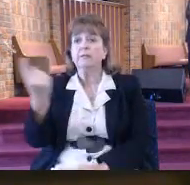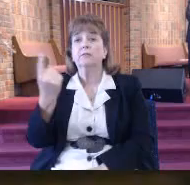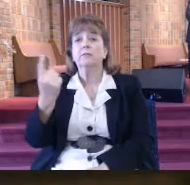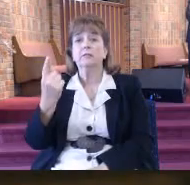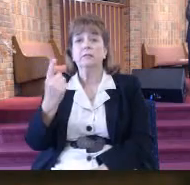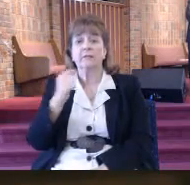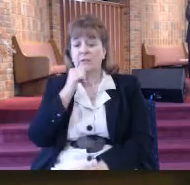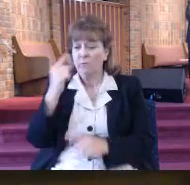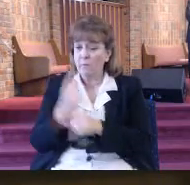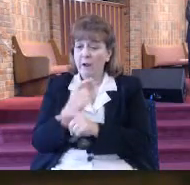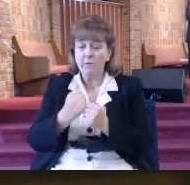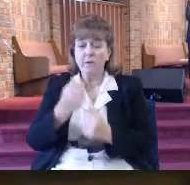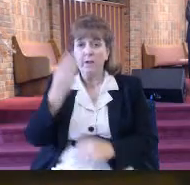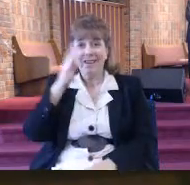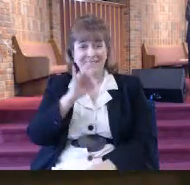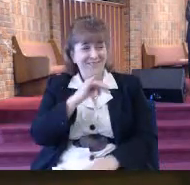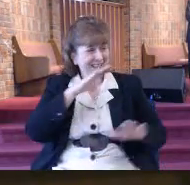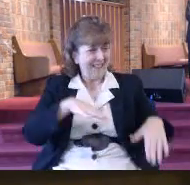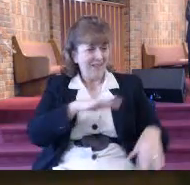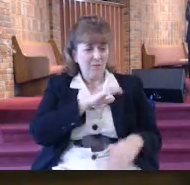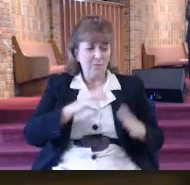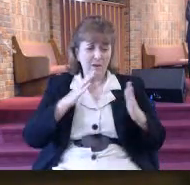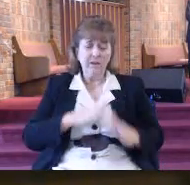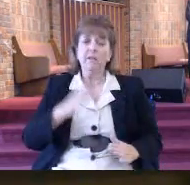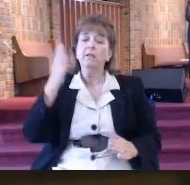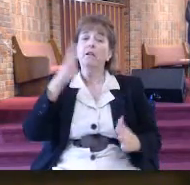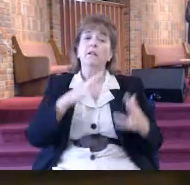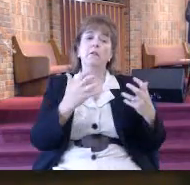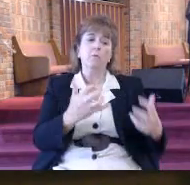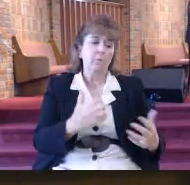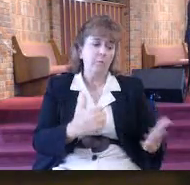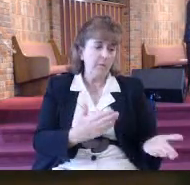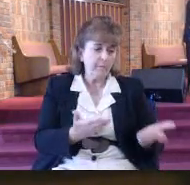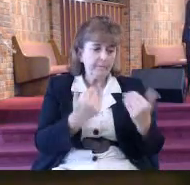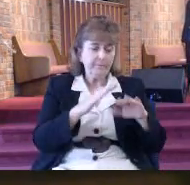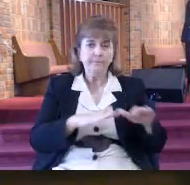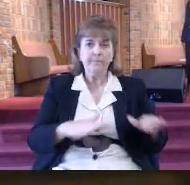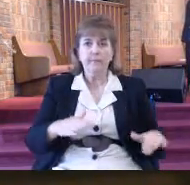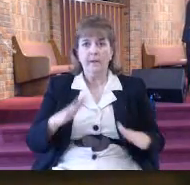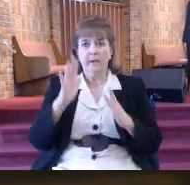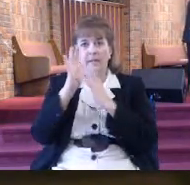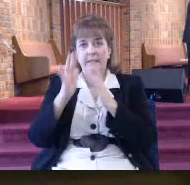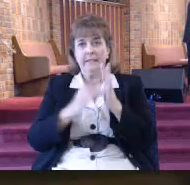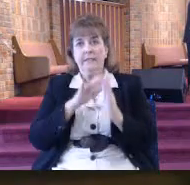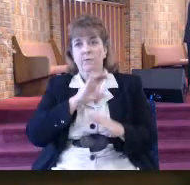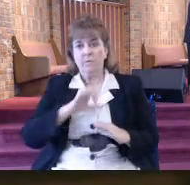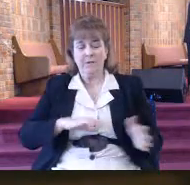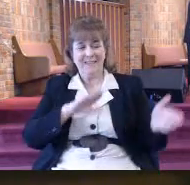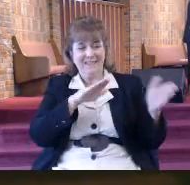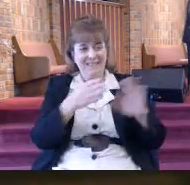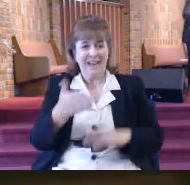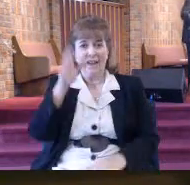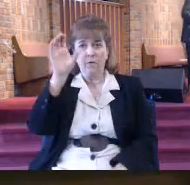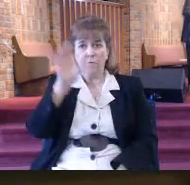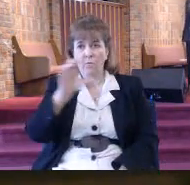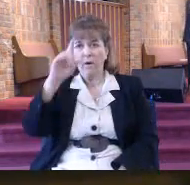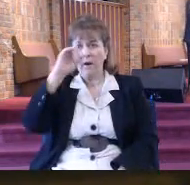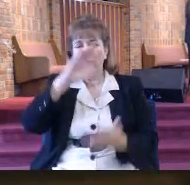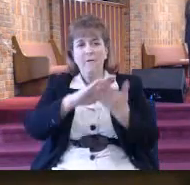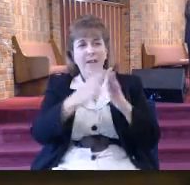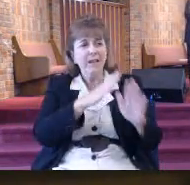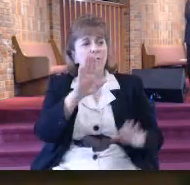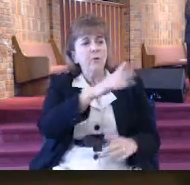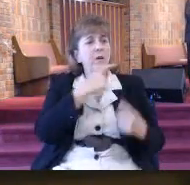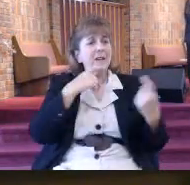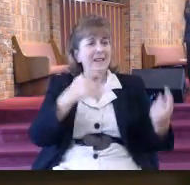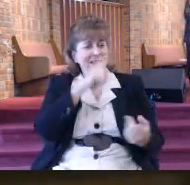a child of God, God wants you to be one of His children. He gave Jesus Christ on the cross so that your sins could be forgiven. If you believe that